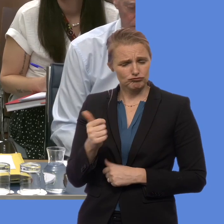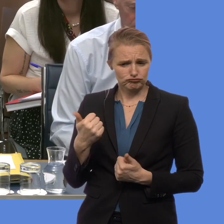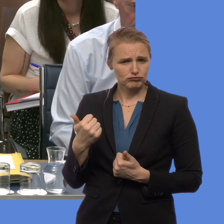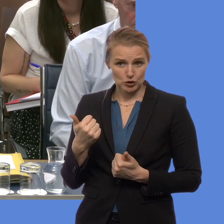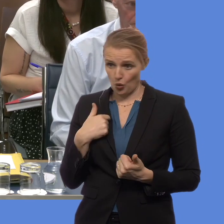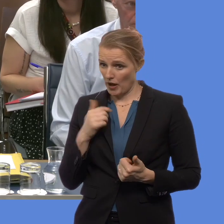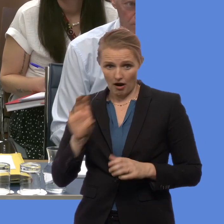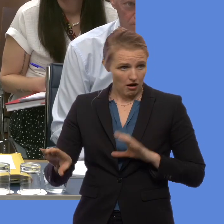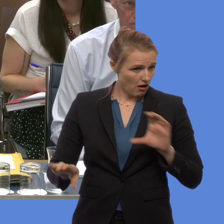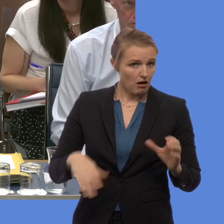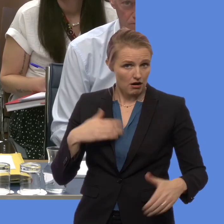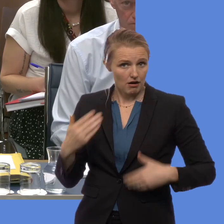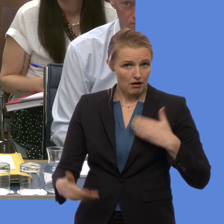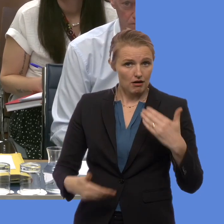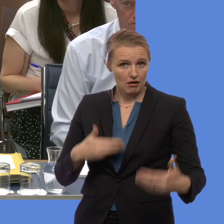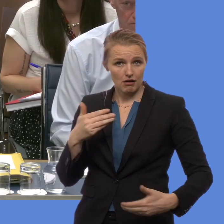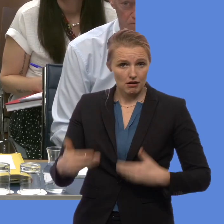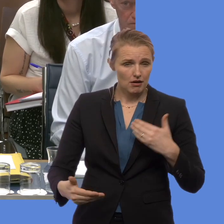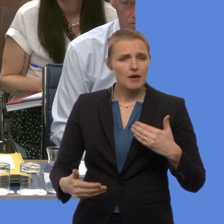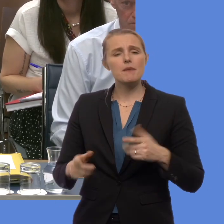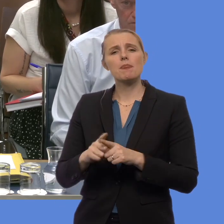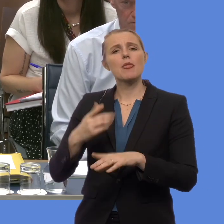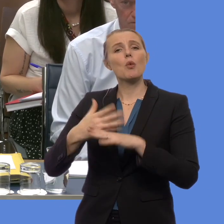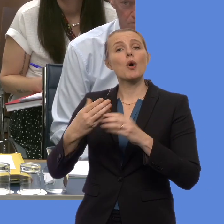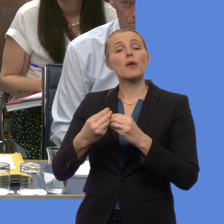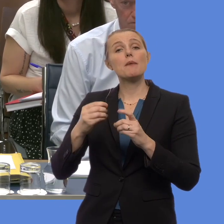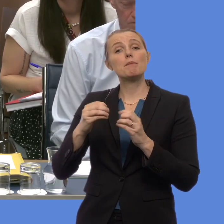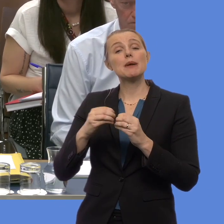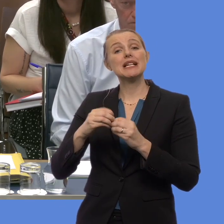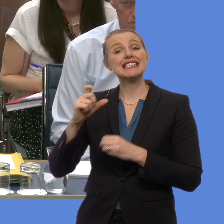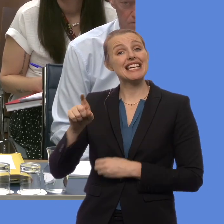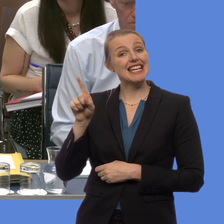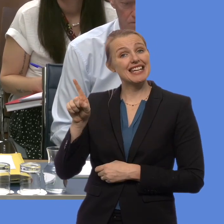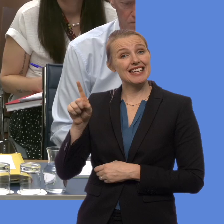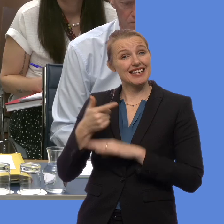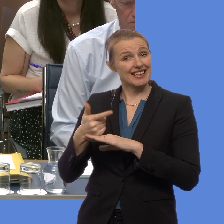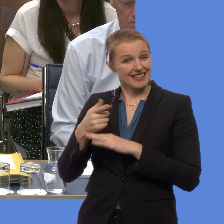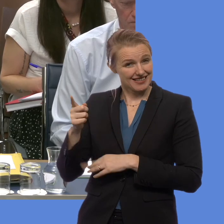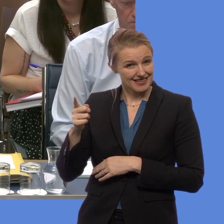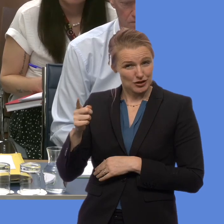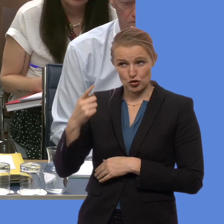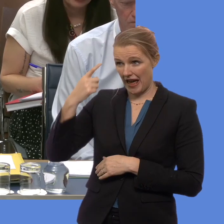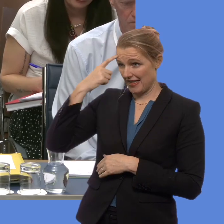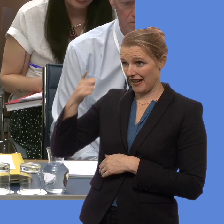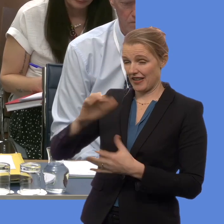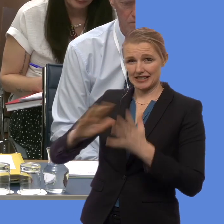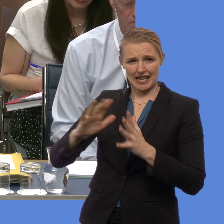of things, and actually have been working, for instance, with the BBC about how to give greater resilience to their signing in their